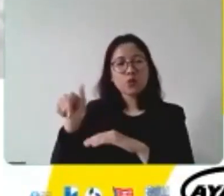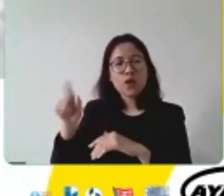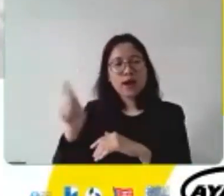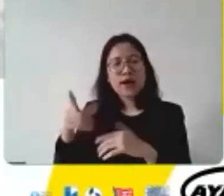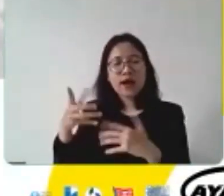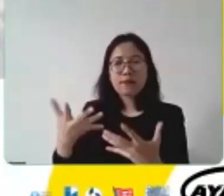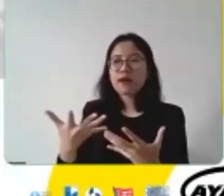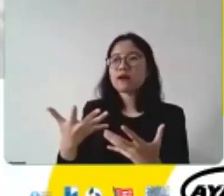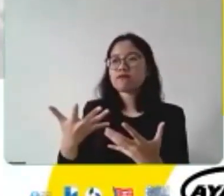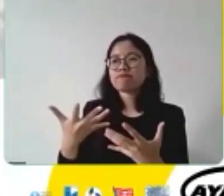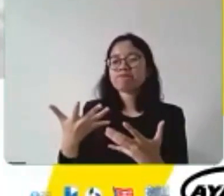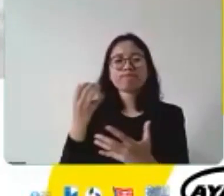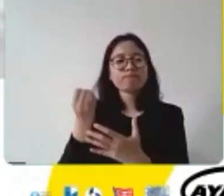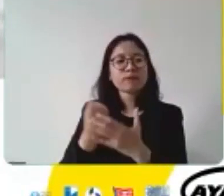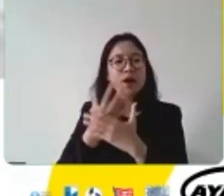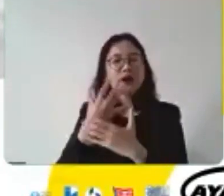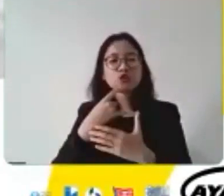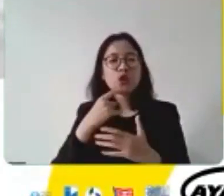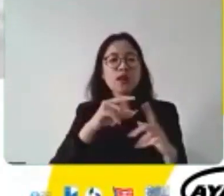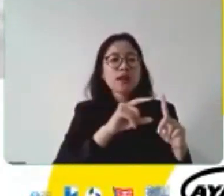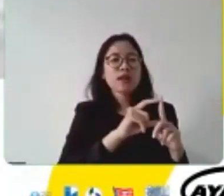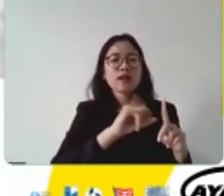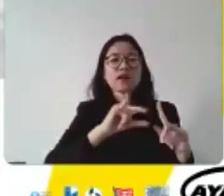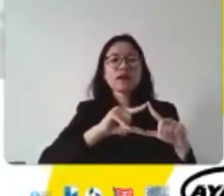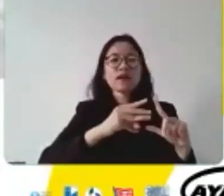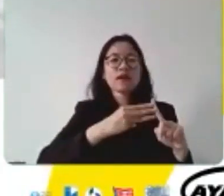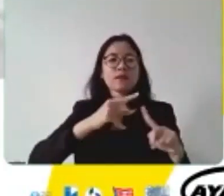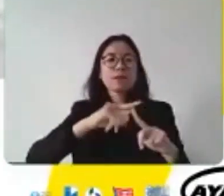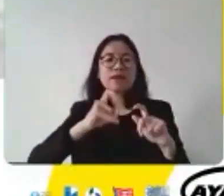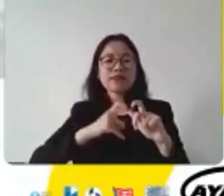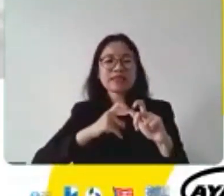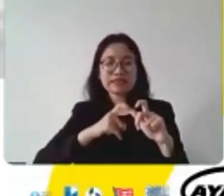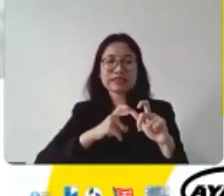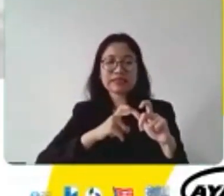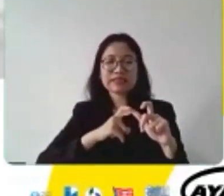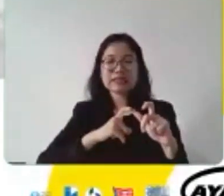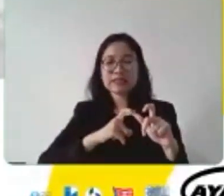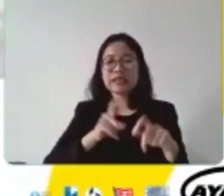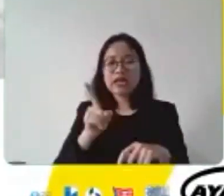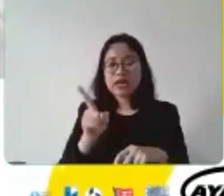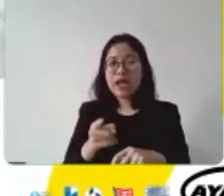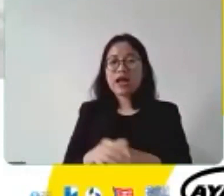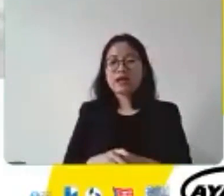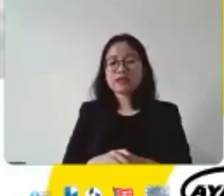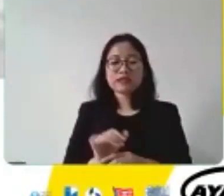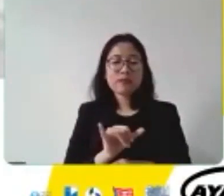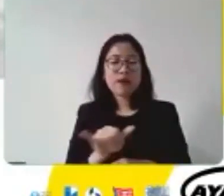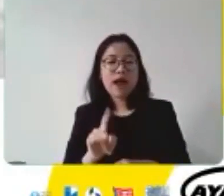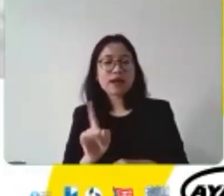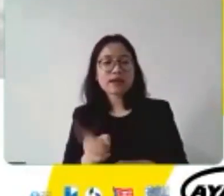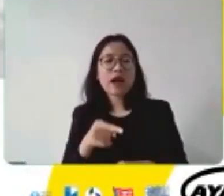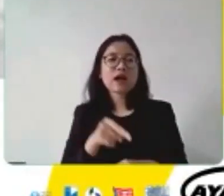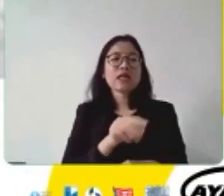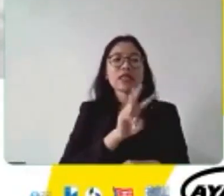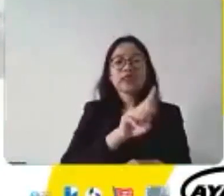diabetes risk, and this study did not find effects of PM2.5, PM10, or nitrogen dioxide. Next